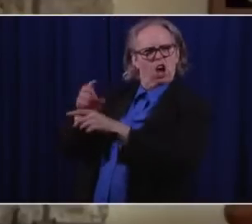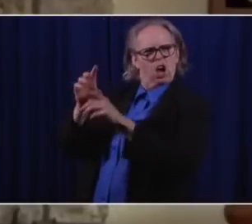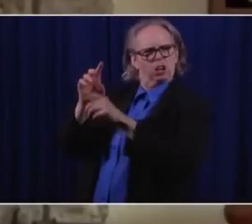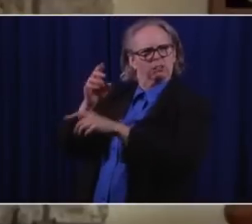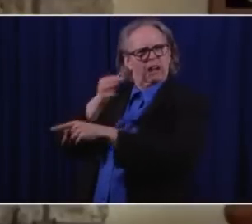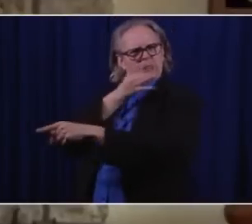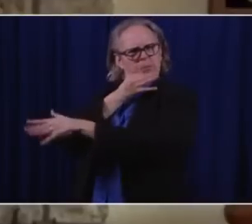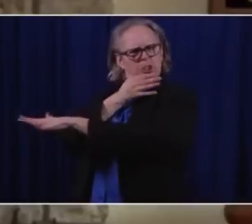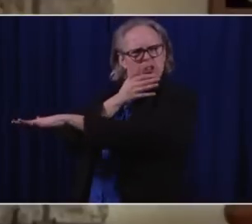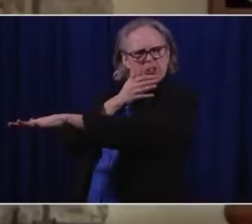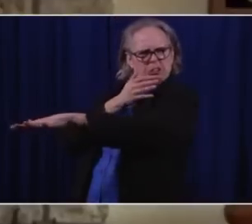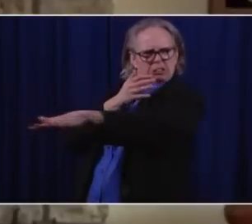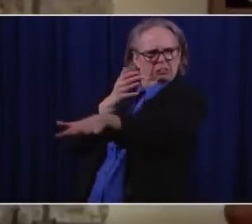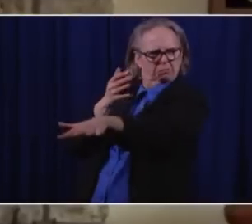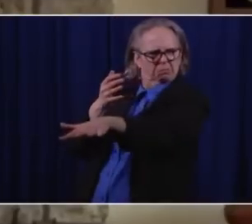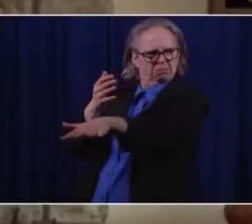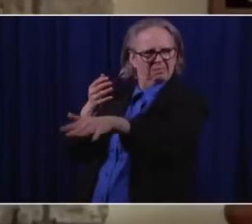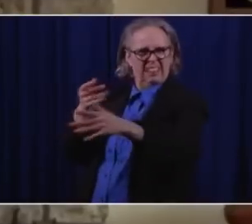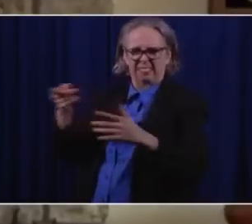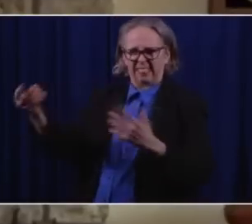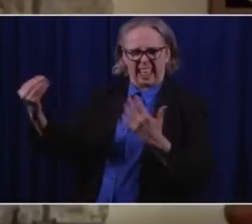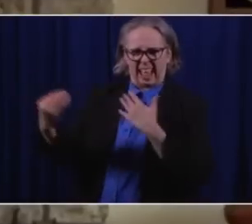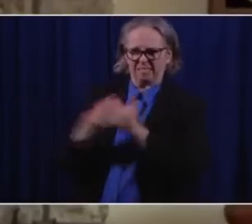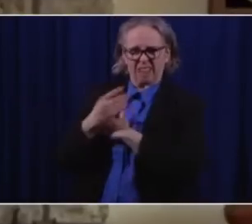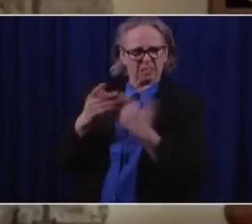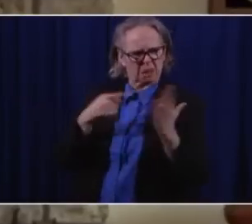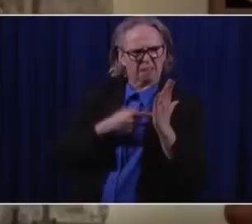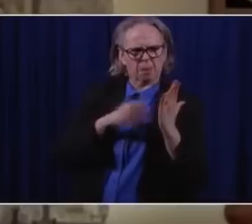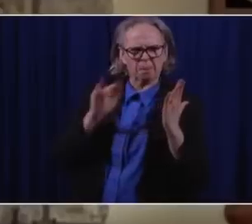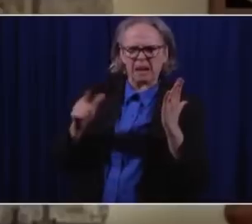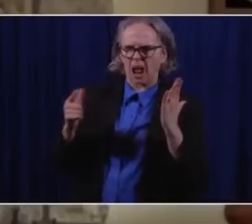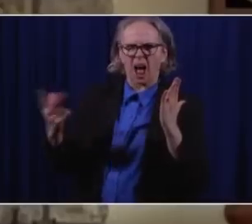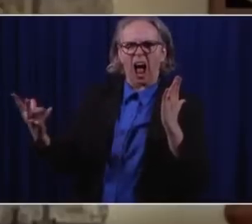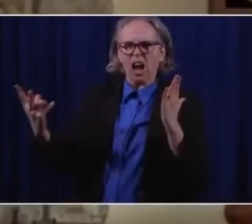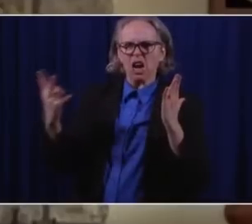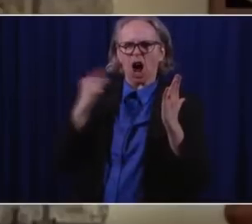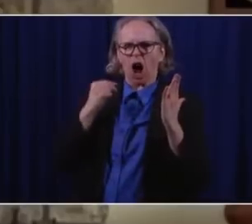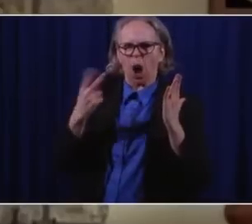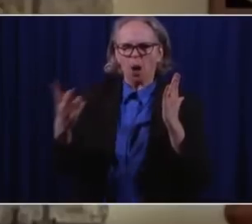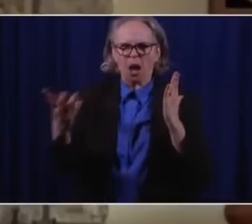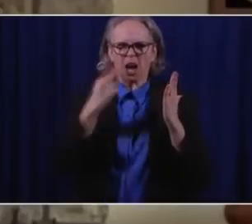become law. They have told me that this bill would be a disaster.